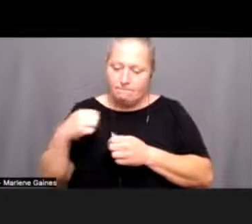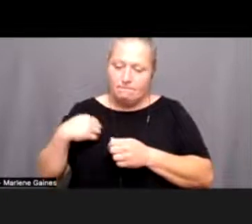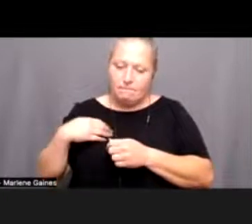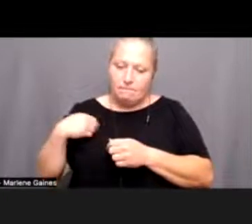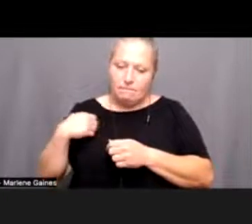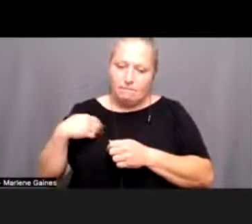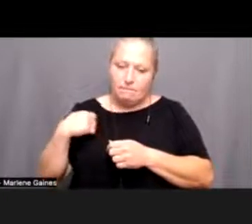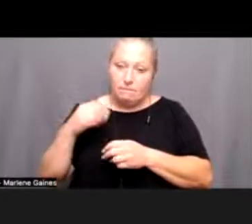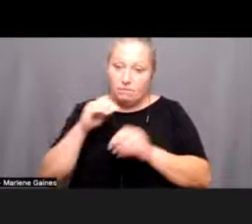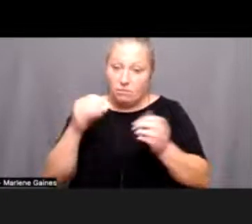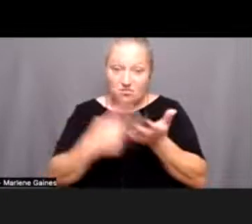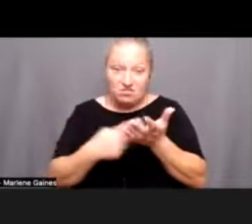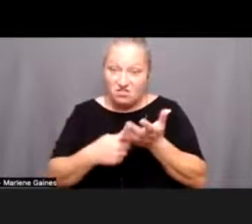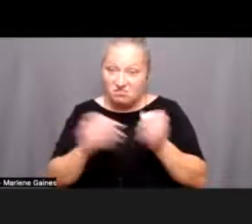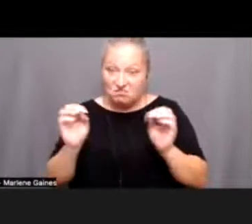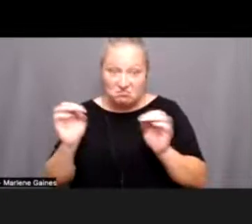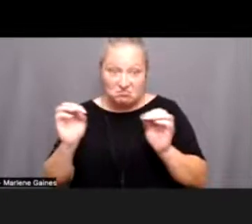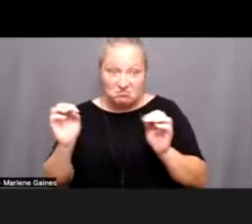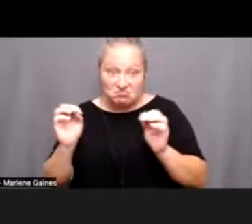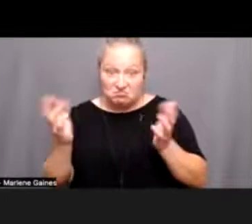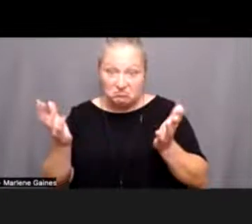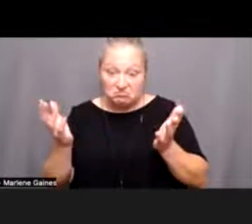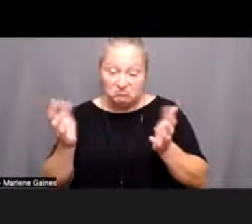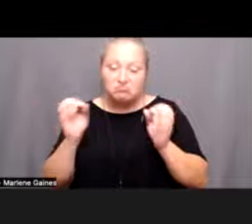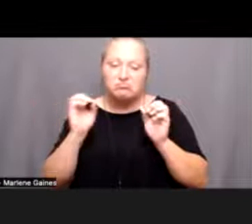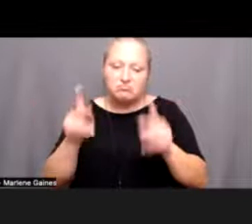No discussion needed, it sounds like. Okay.